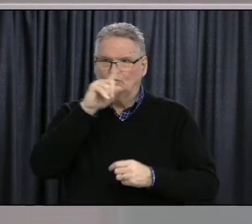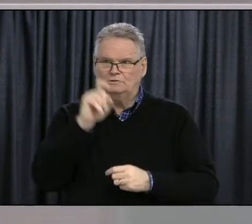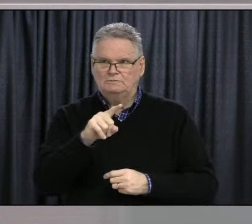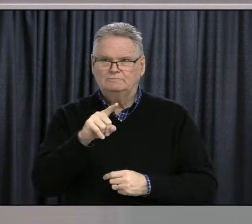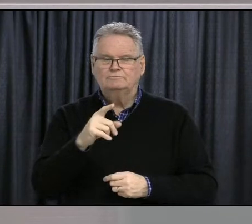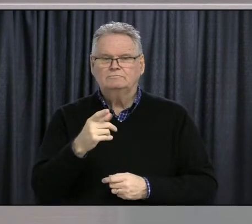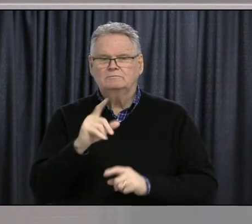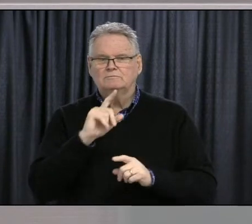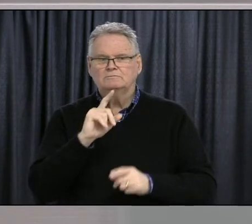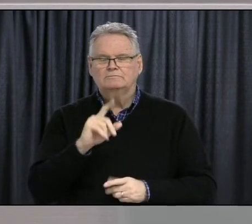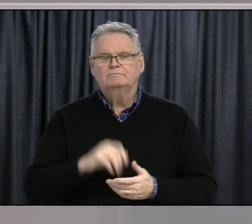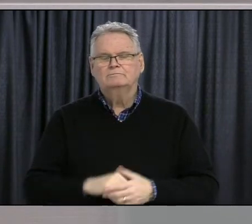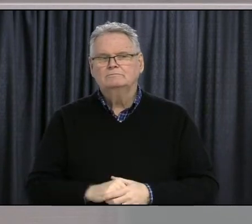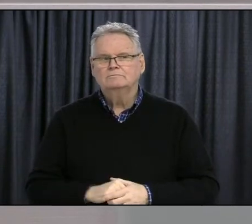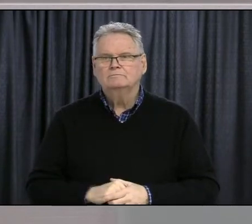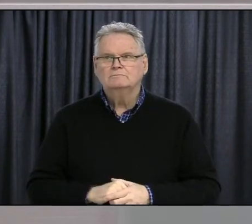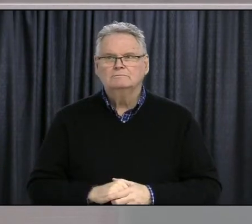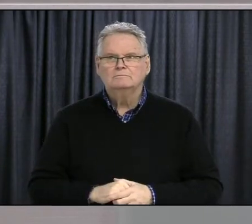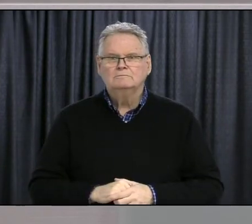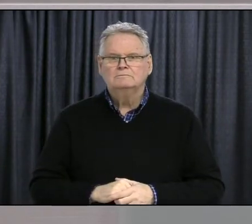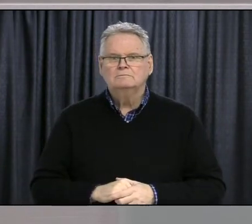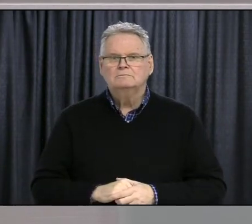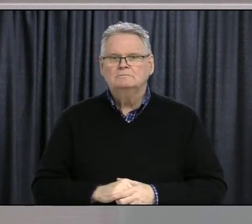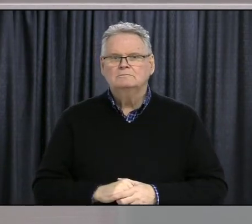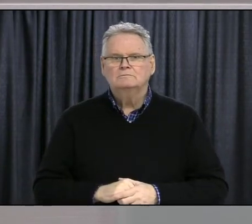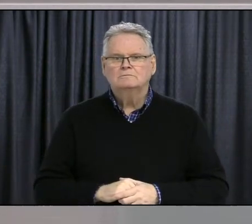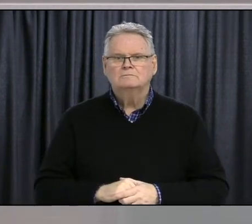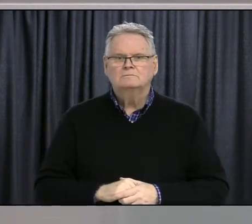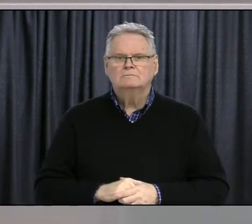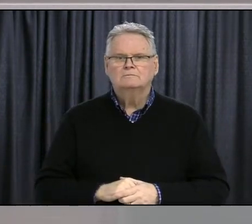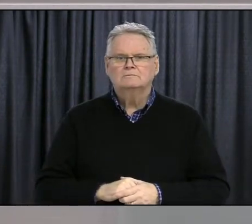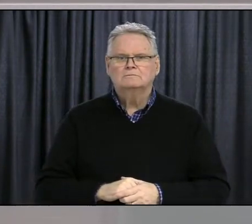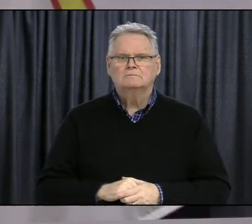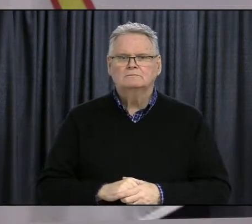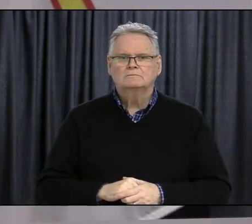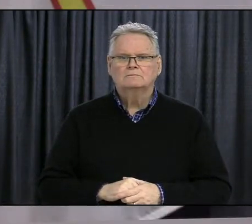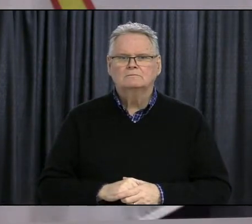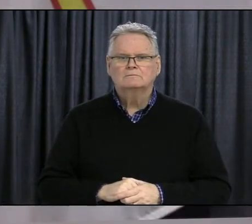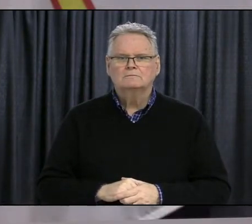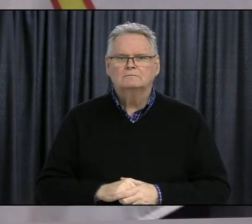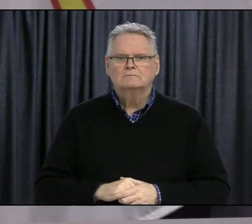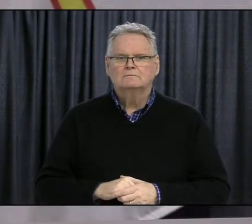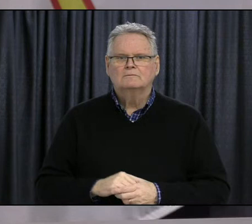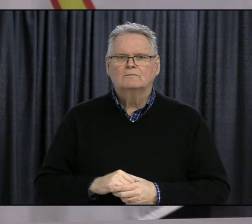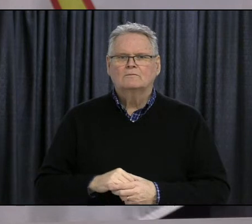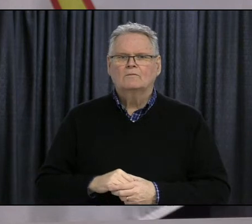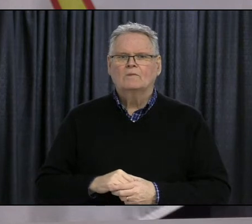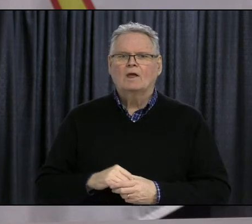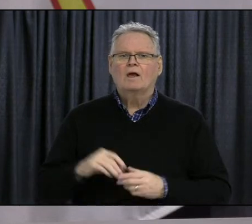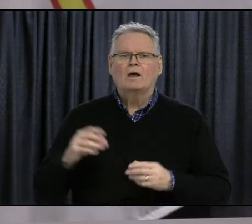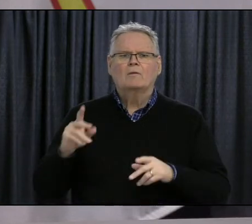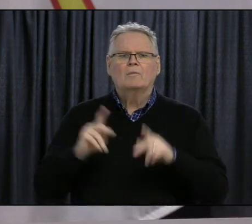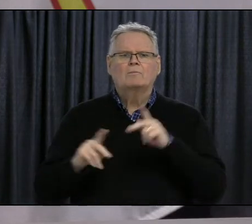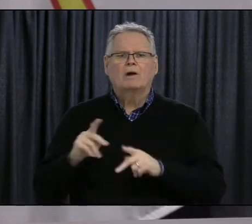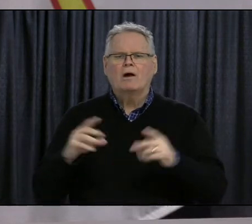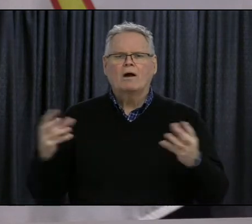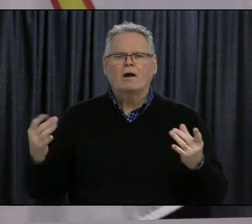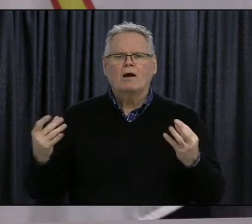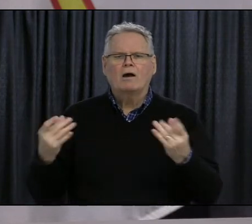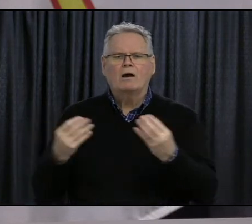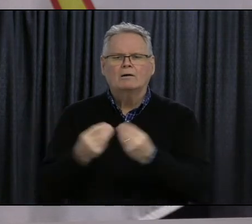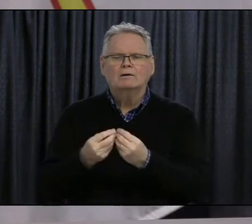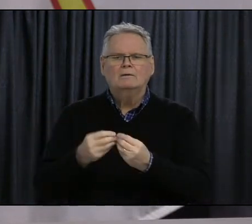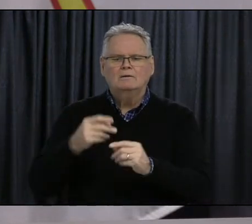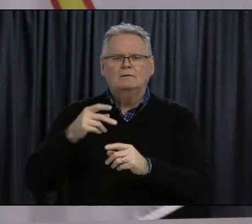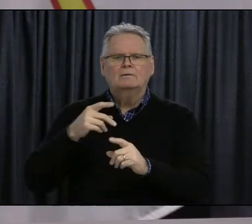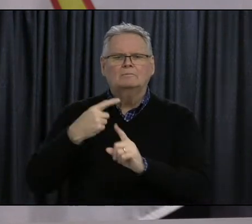suspected cases do we have right now? You mentioned the one connected to the daycare. I'm just wondering if there are any others. I'm not sure of the total